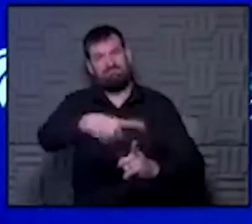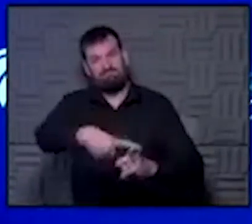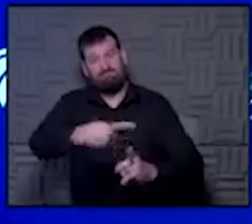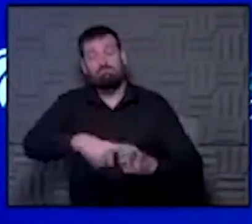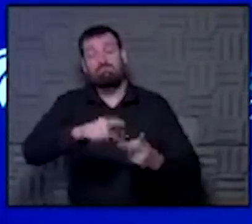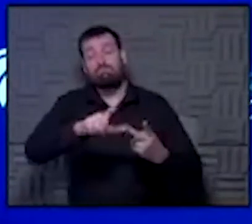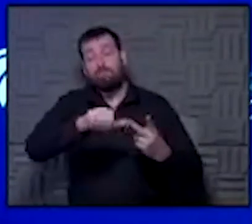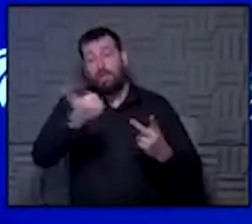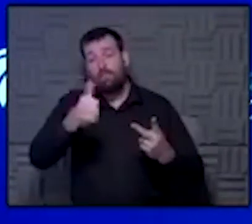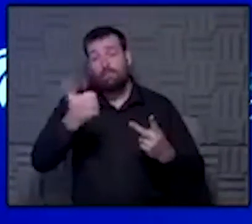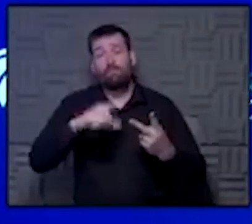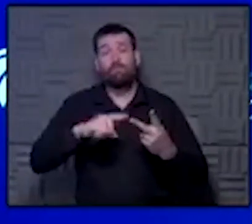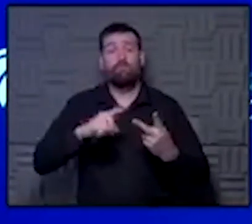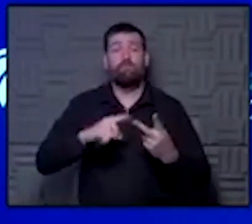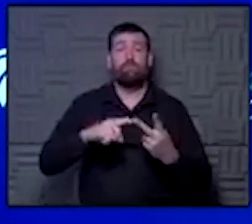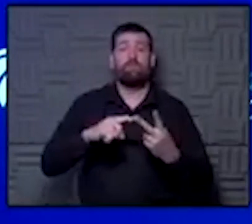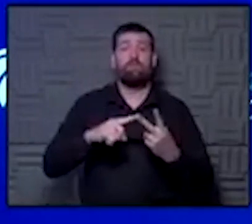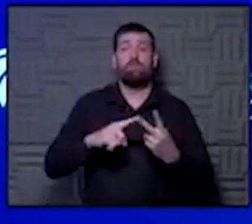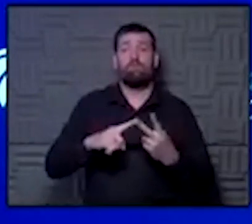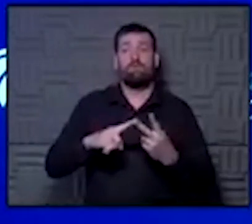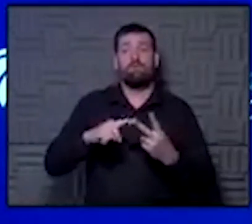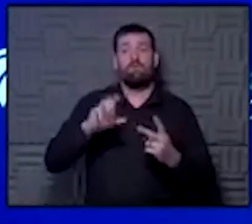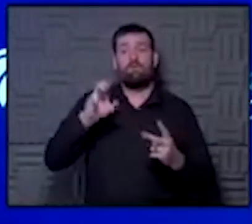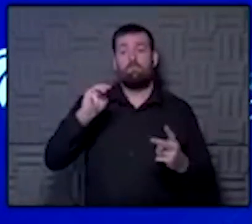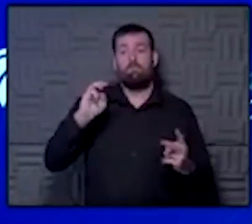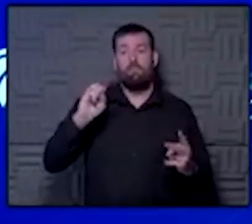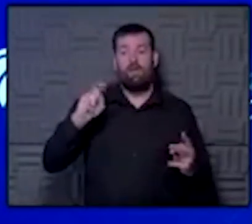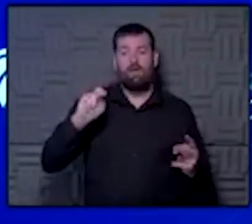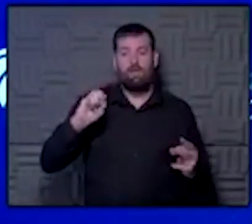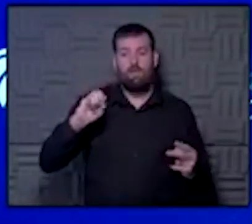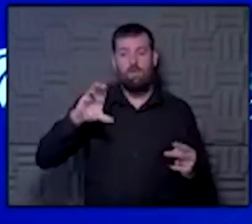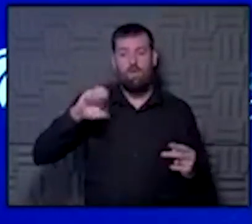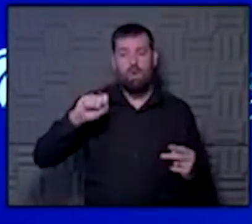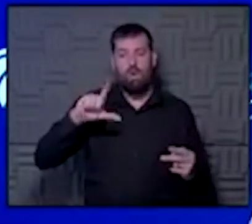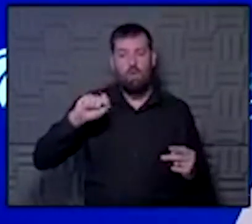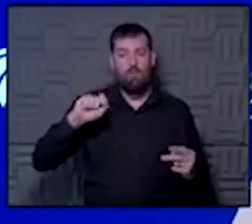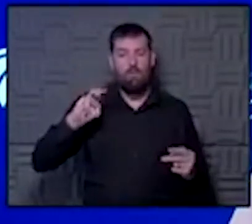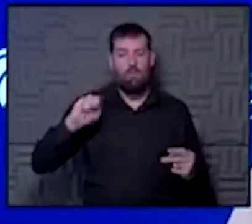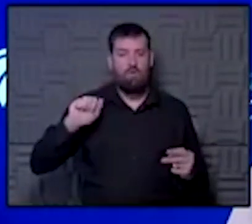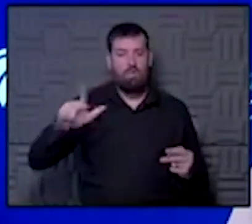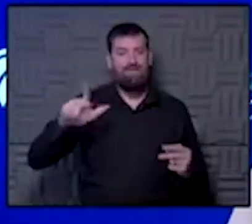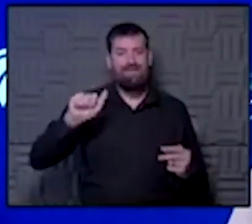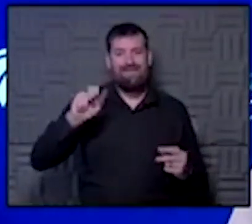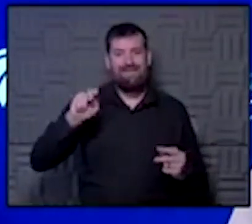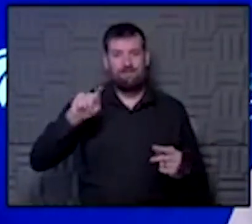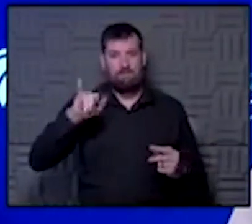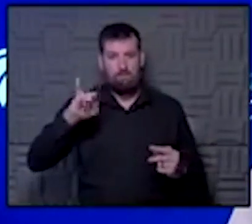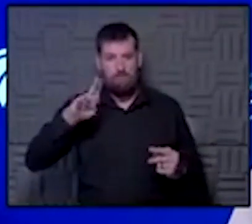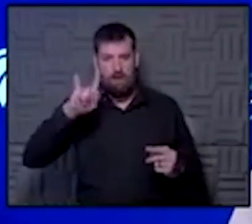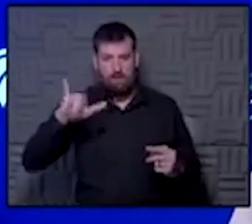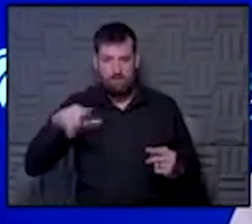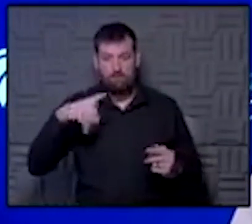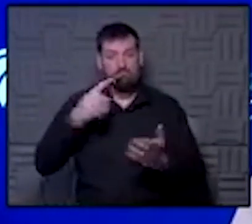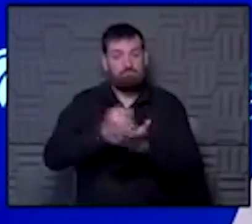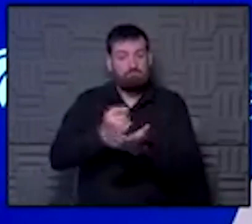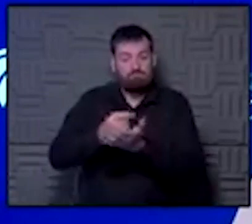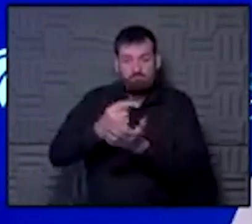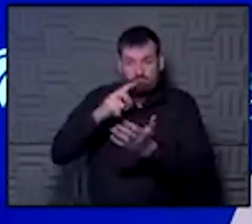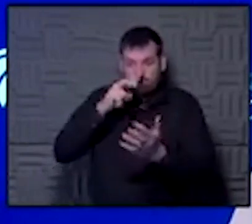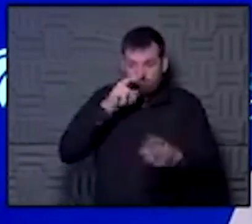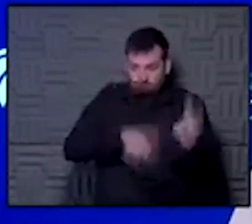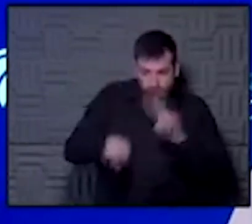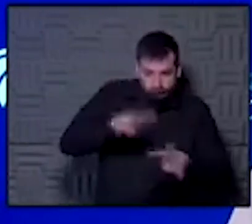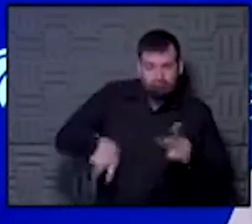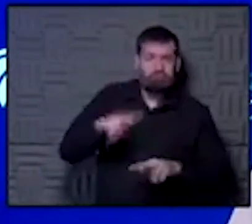silver lining is the rapidity of developing monoclonal antibody therapy. Some preliminary data says that looks really, really good. That could be a game